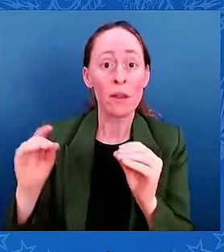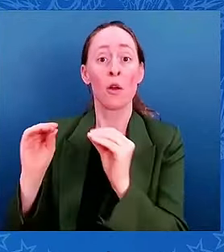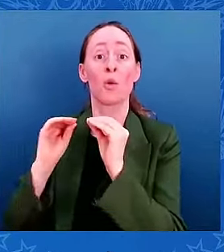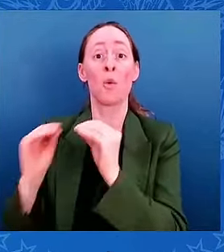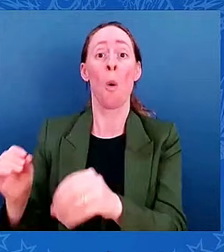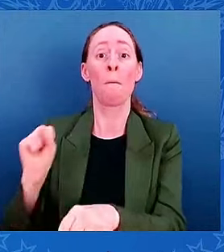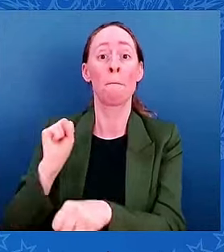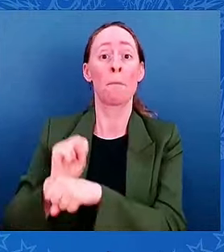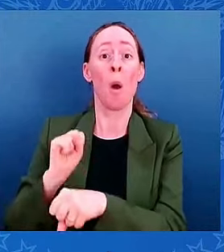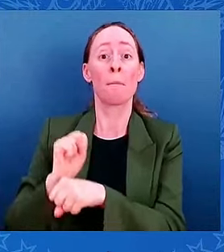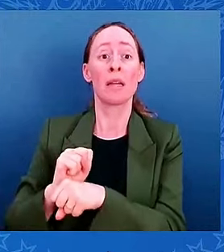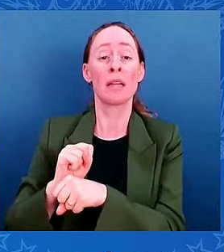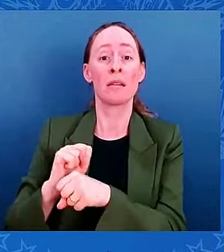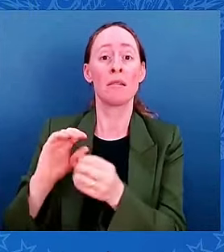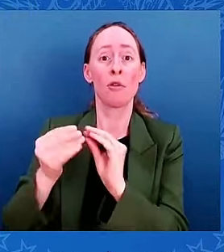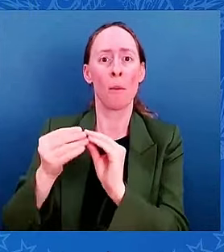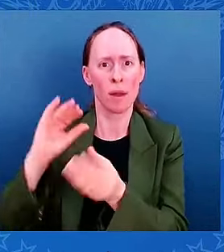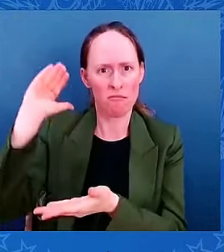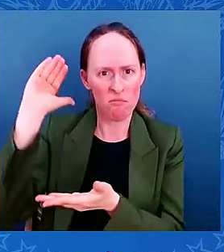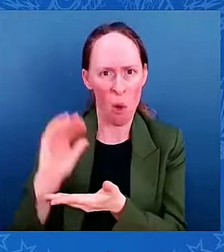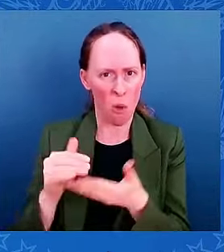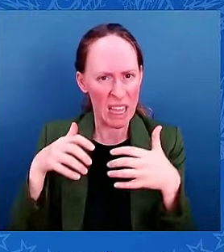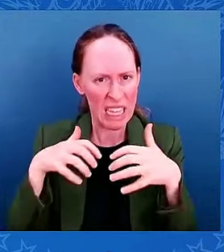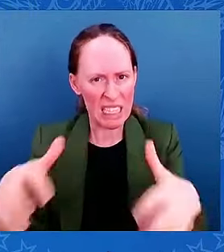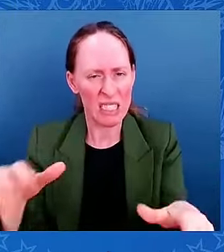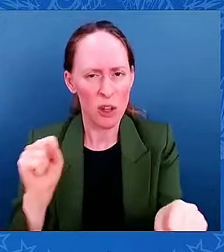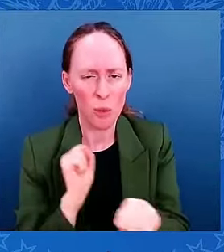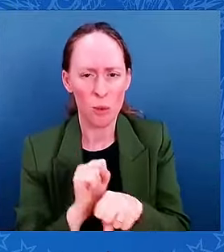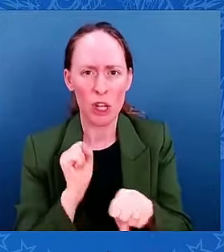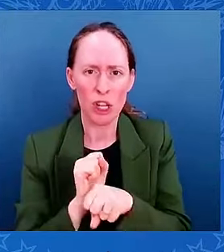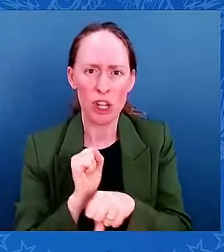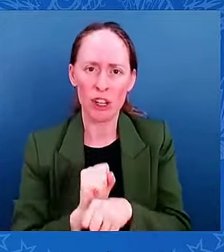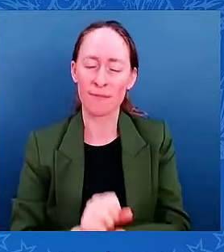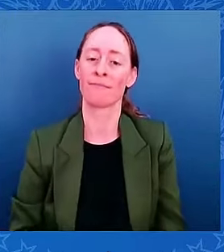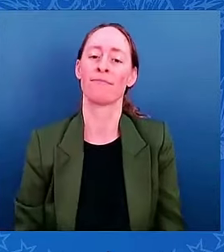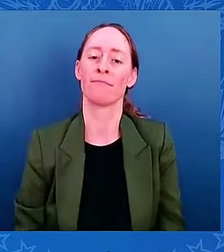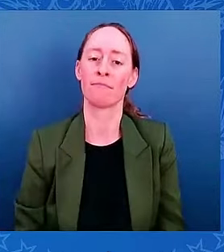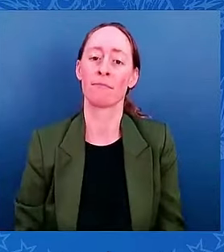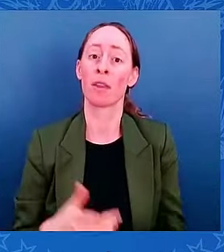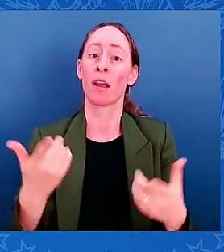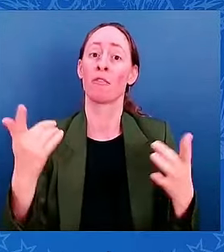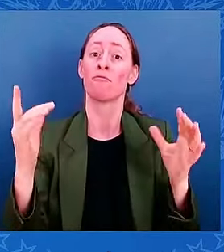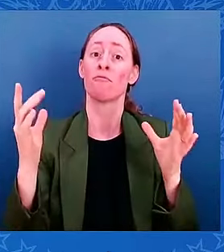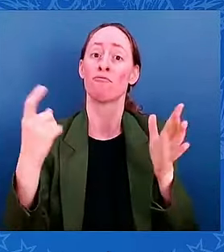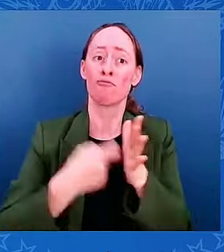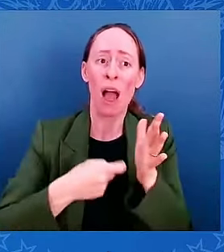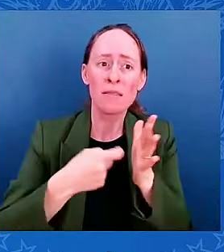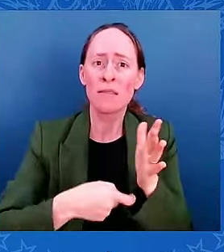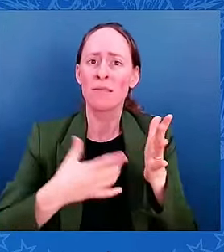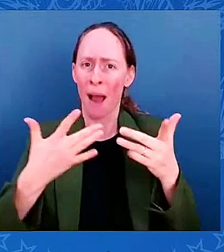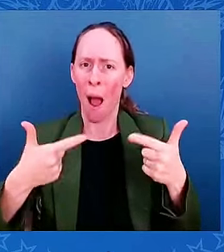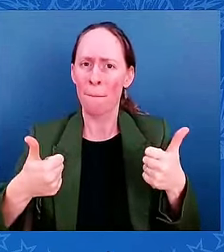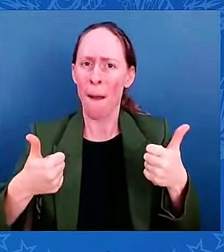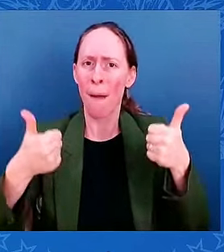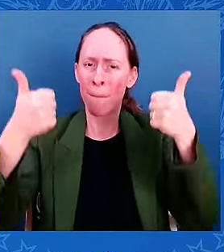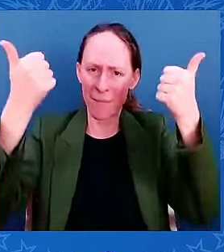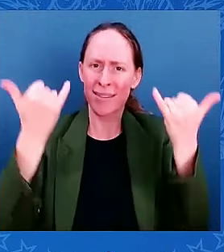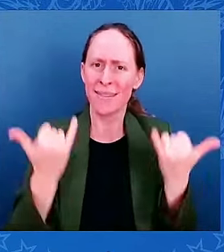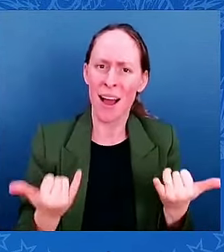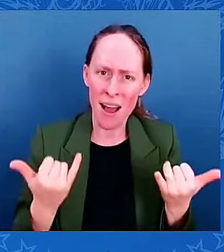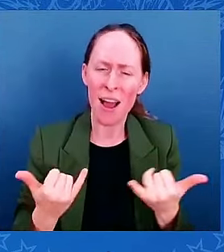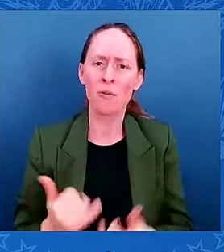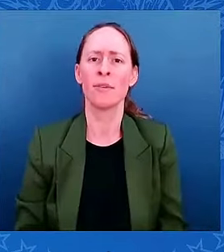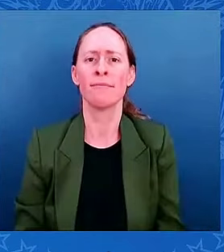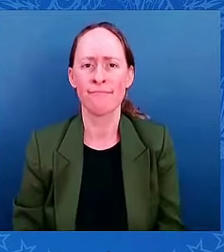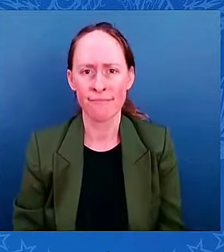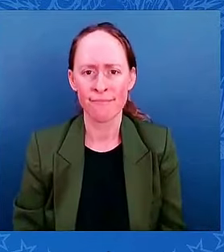just last year, we added 250 new energy jobs. Clean energy jobs, growing twice as fast as any other sector in the economy. Clean